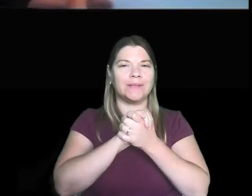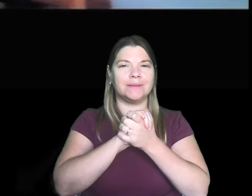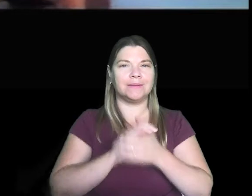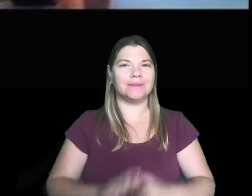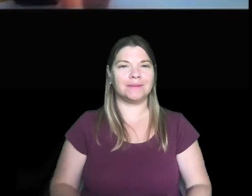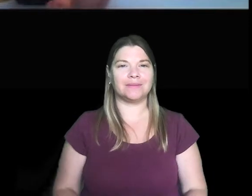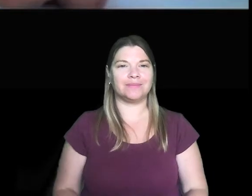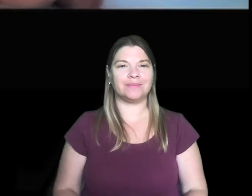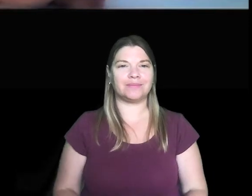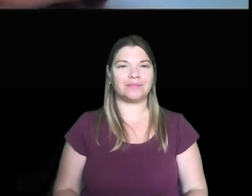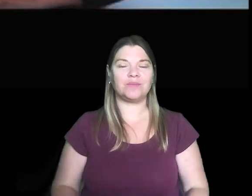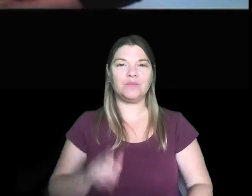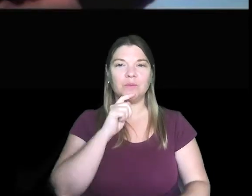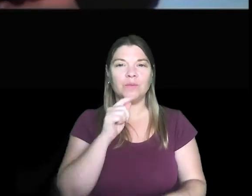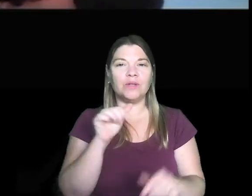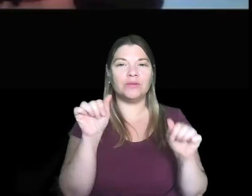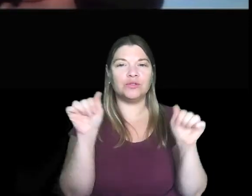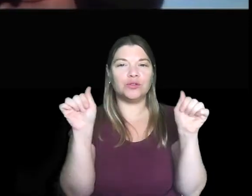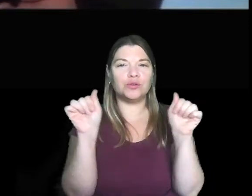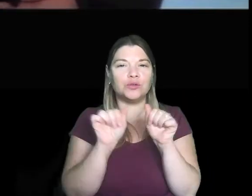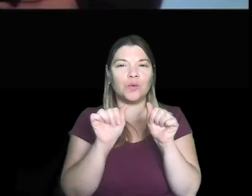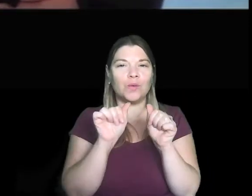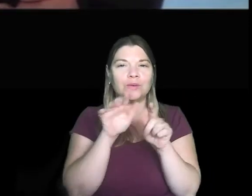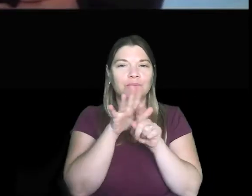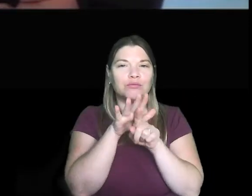applying short bursts of pressure around the body,